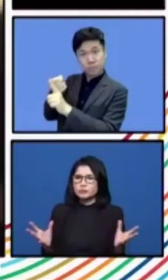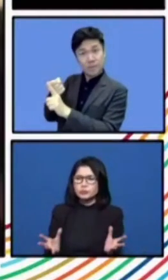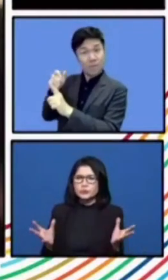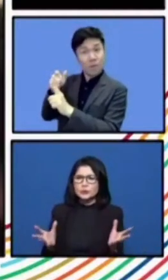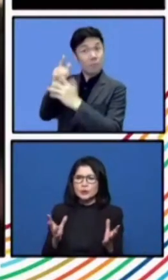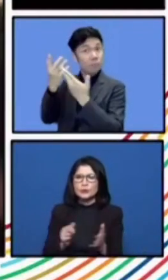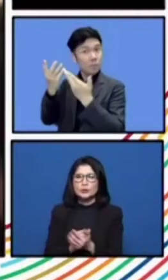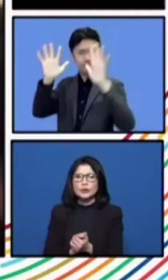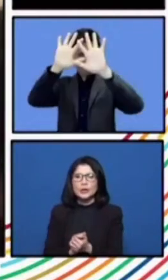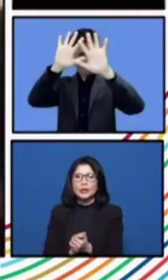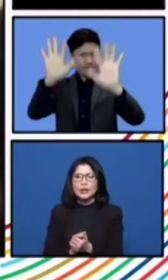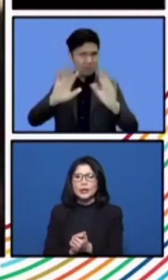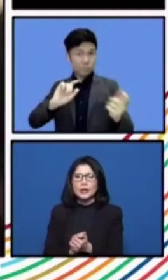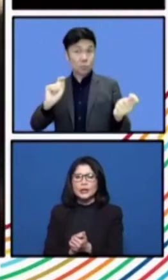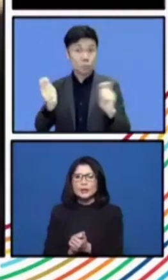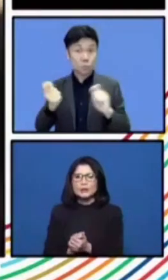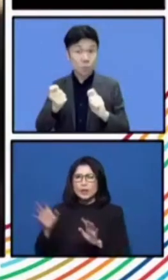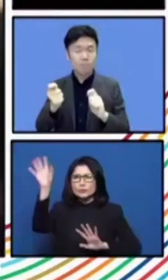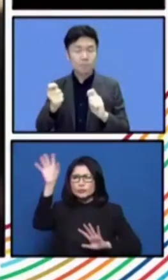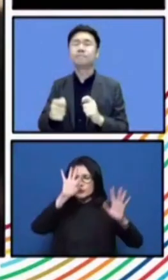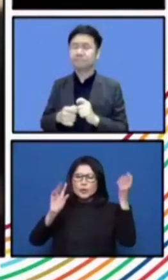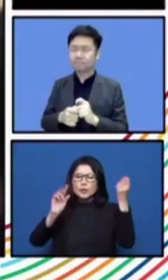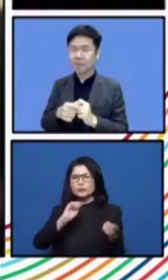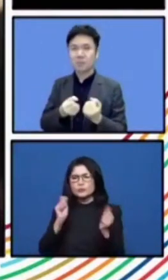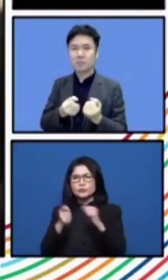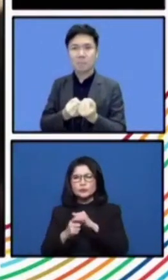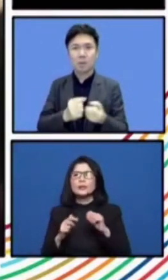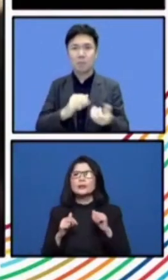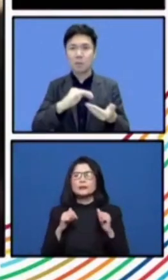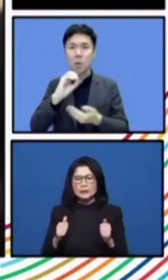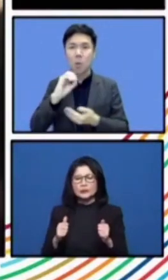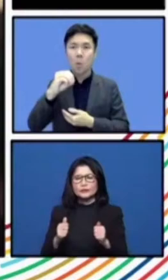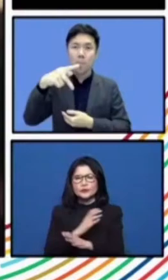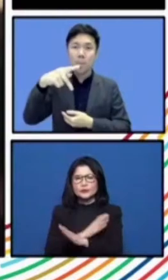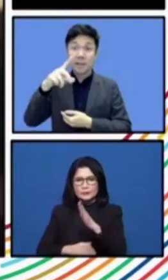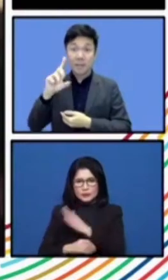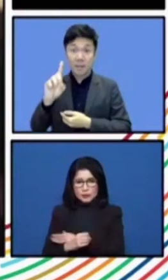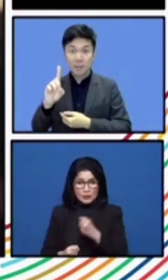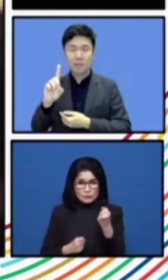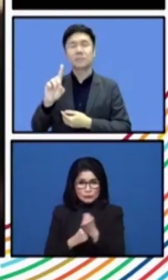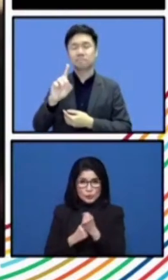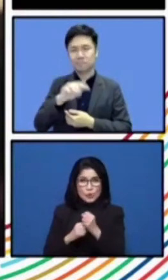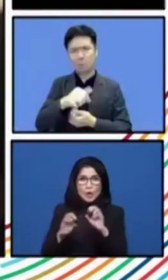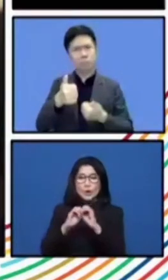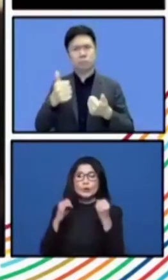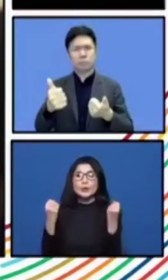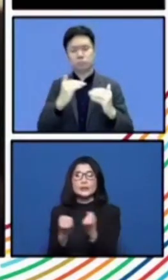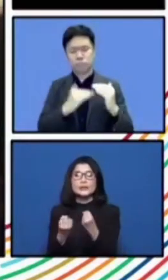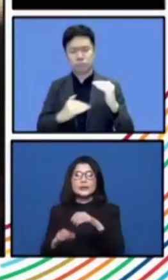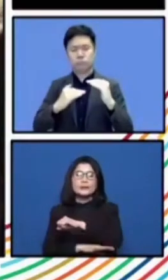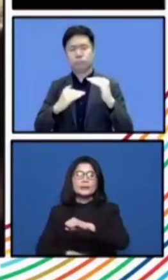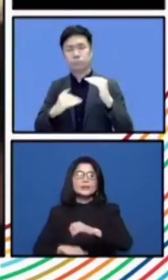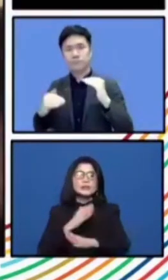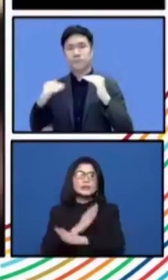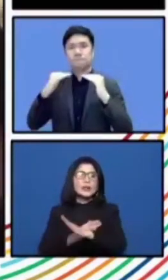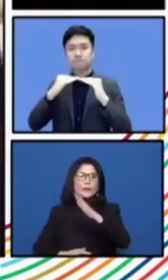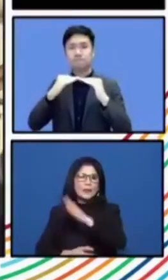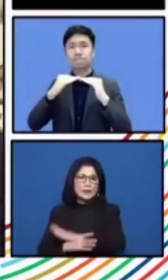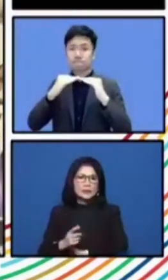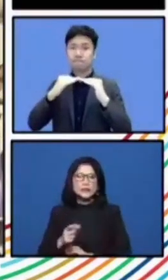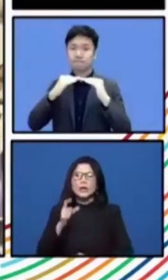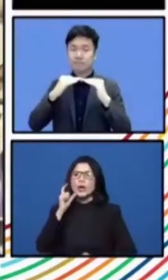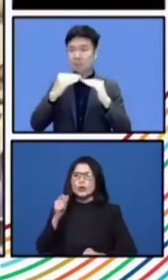supporting disabled persons organizations to respond to the underlying causes of inequality that are worsened by humanitarian emergencies